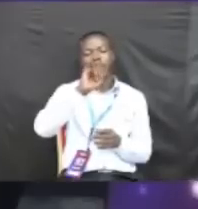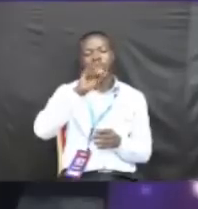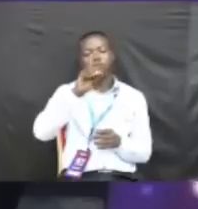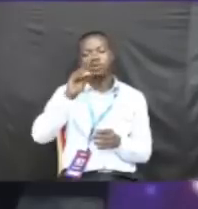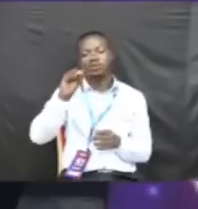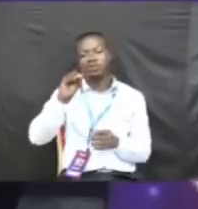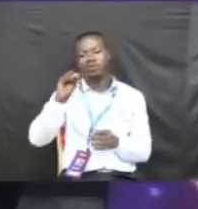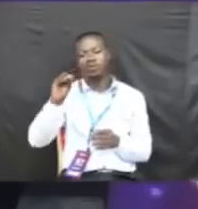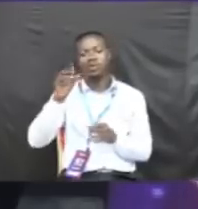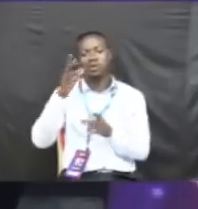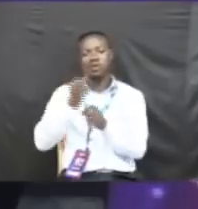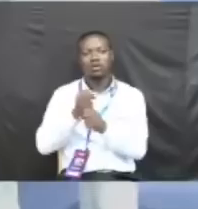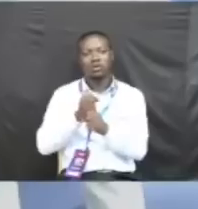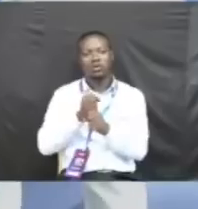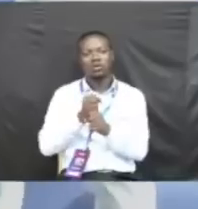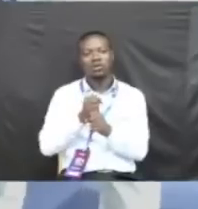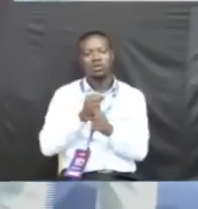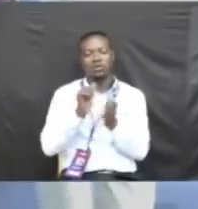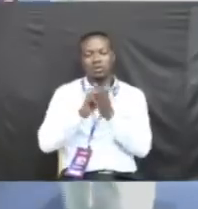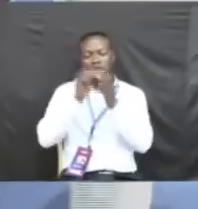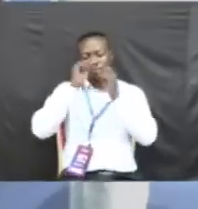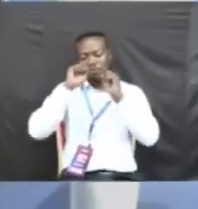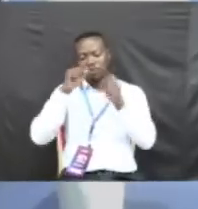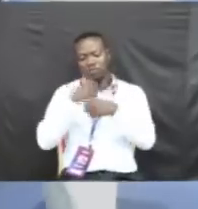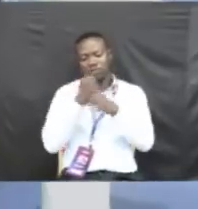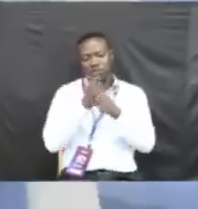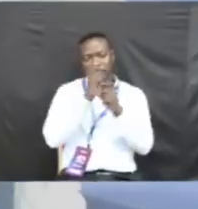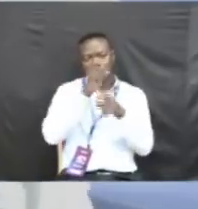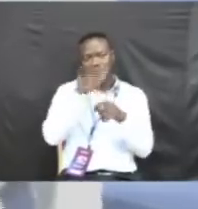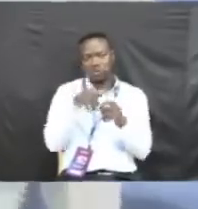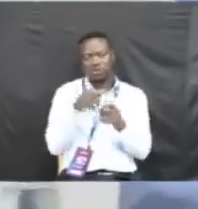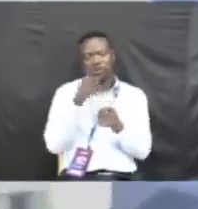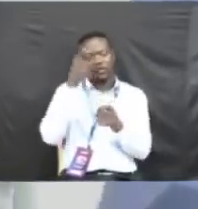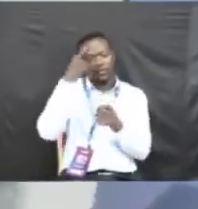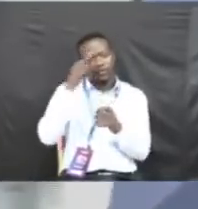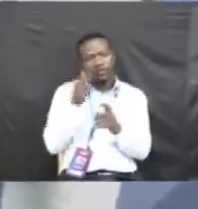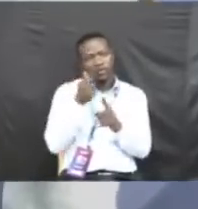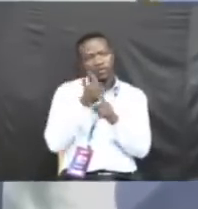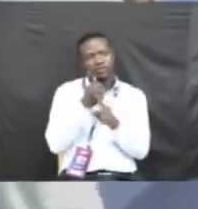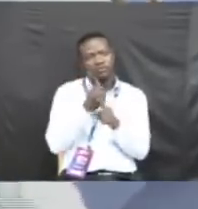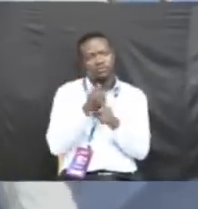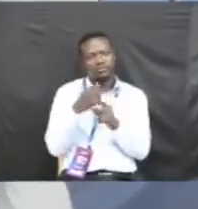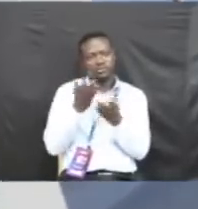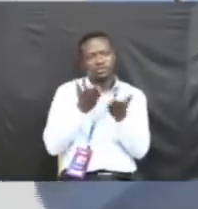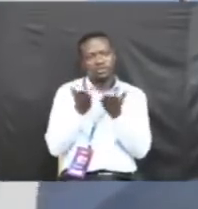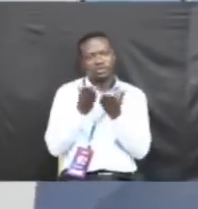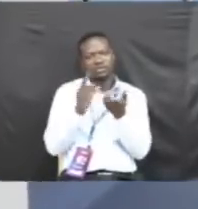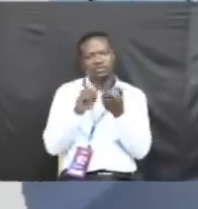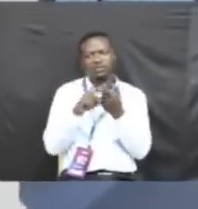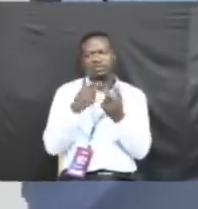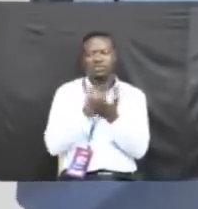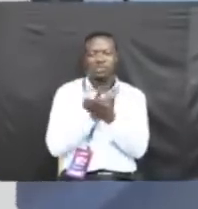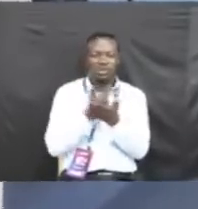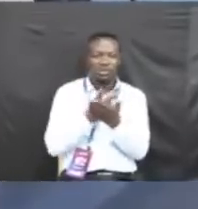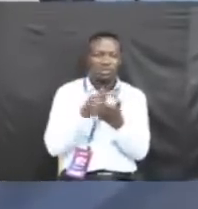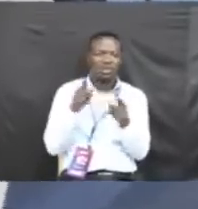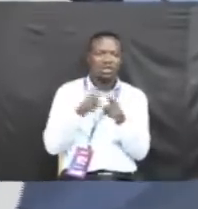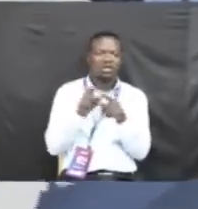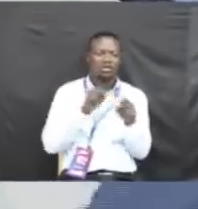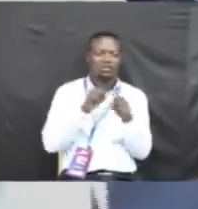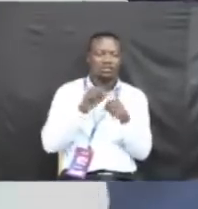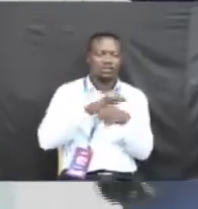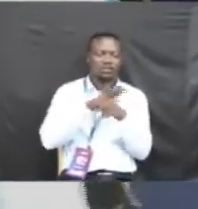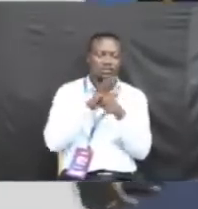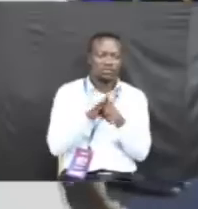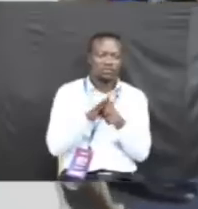award awards hosted by the president for his distinguished service to the state during the fight against